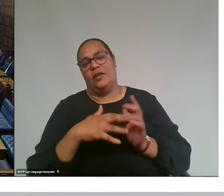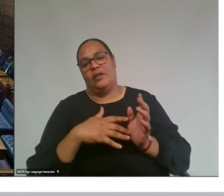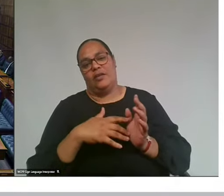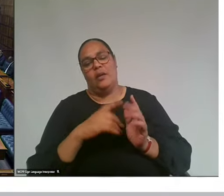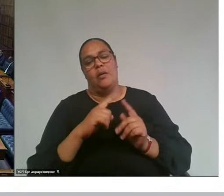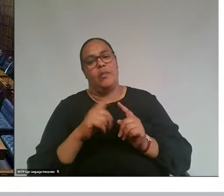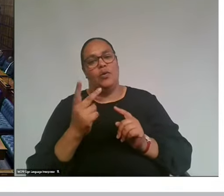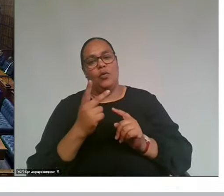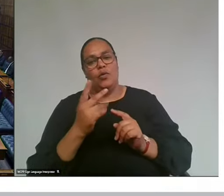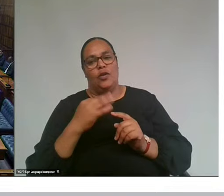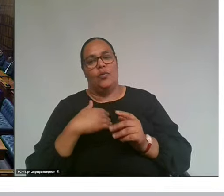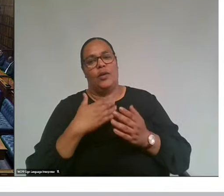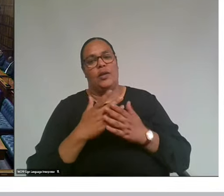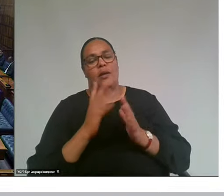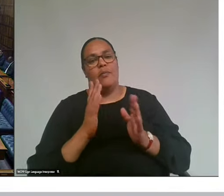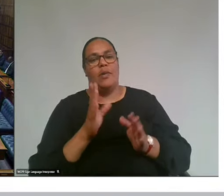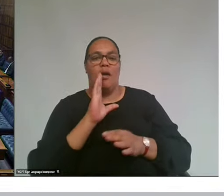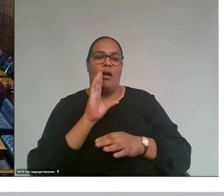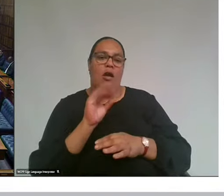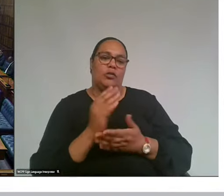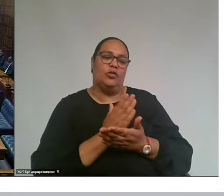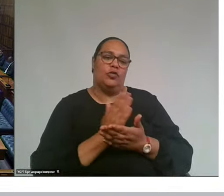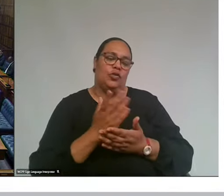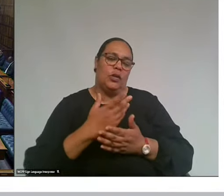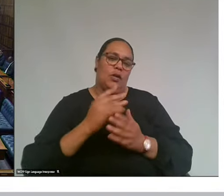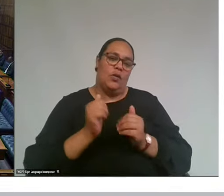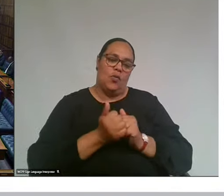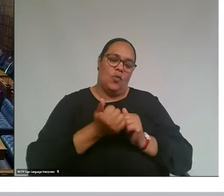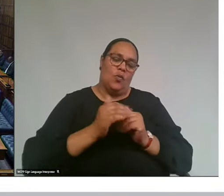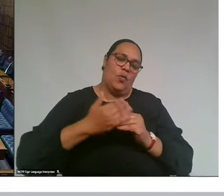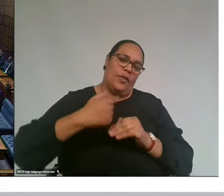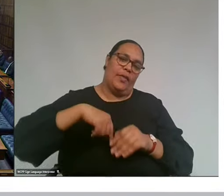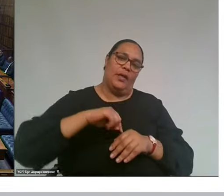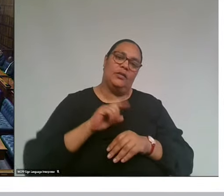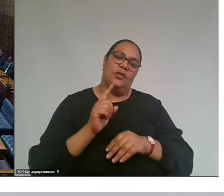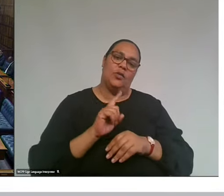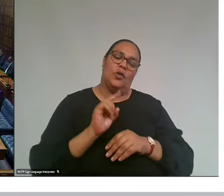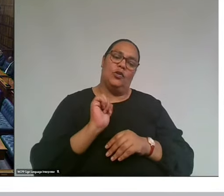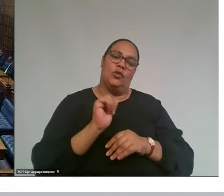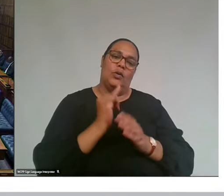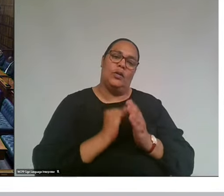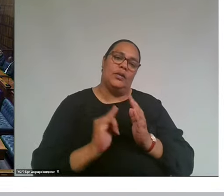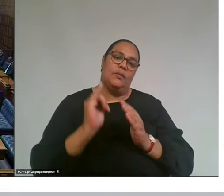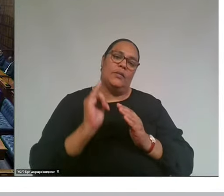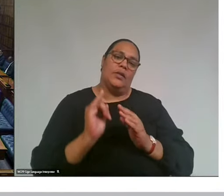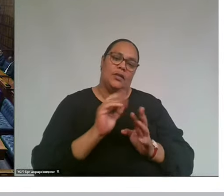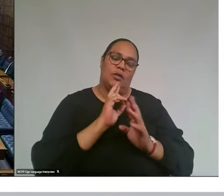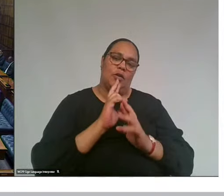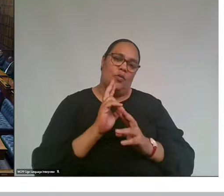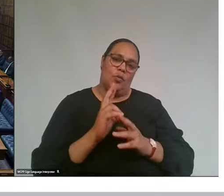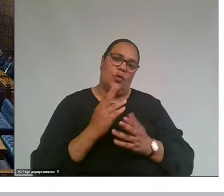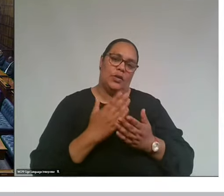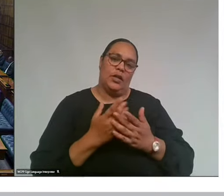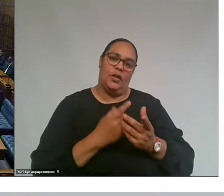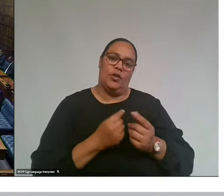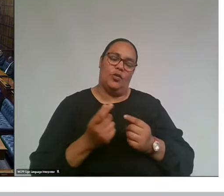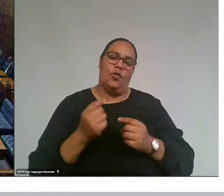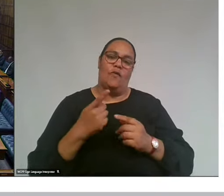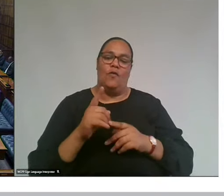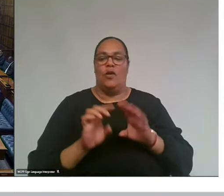but also if we can just ask them to share with us the independent a report or impact